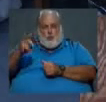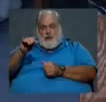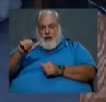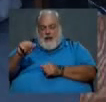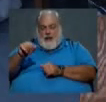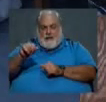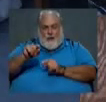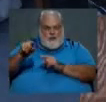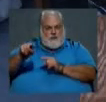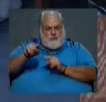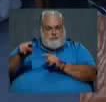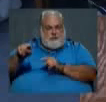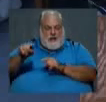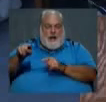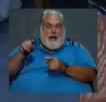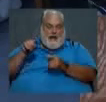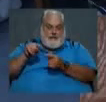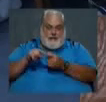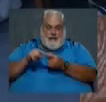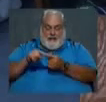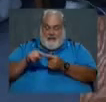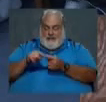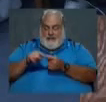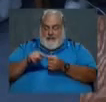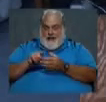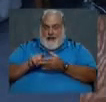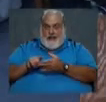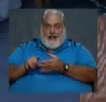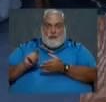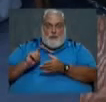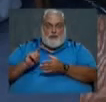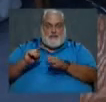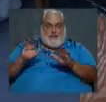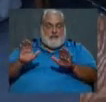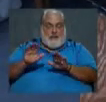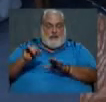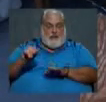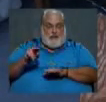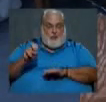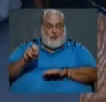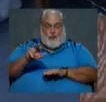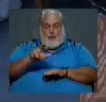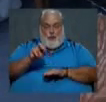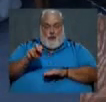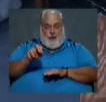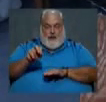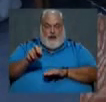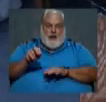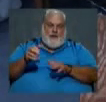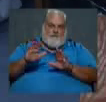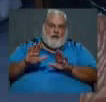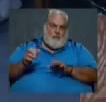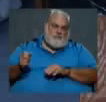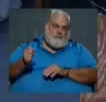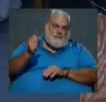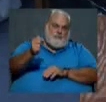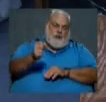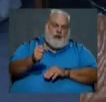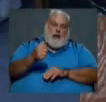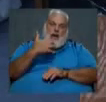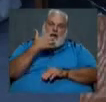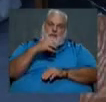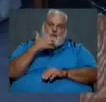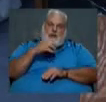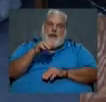He stayed until this past Sunday, which was June 30th, and he was taken to Hot Springs and put in a program